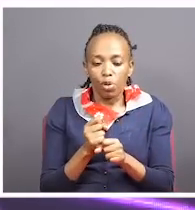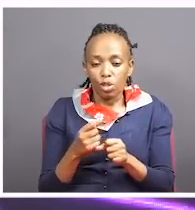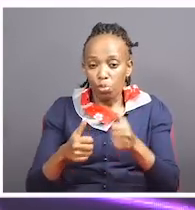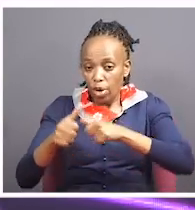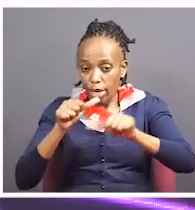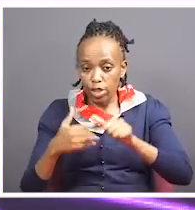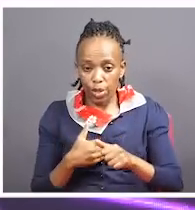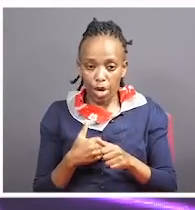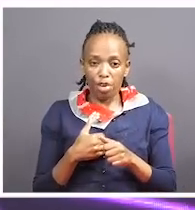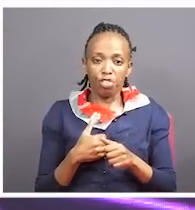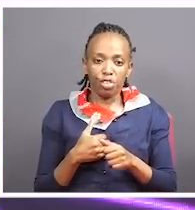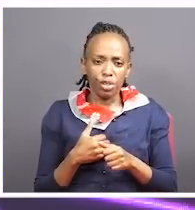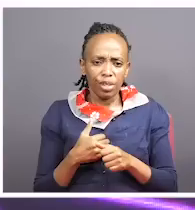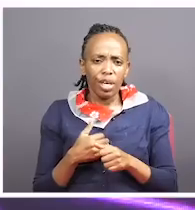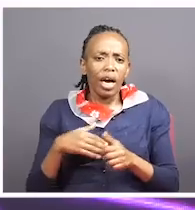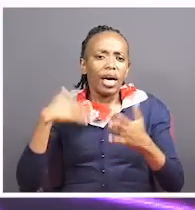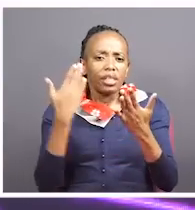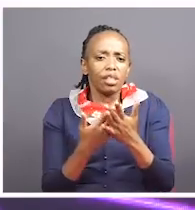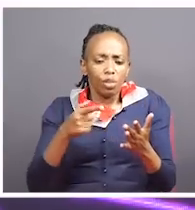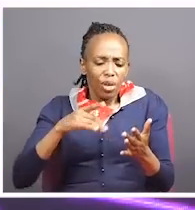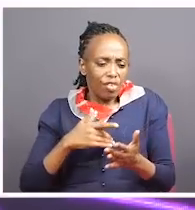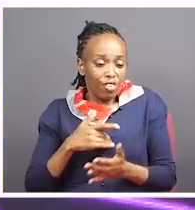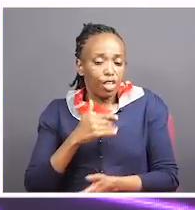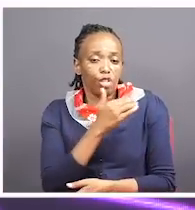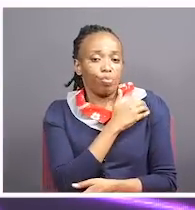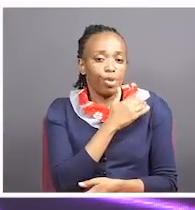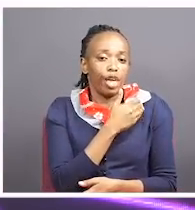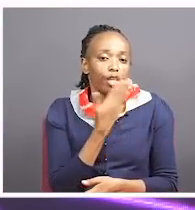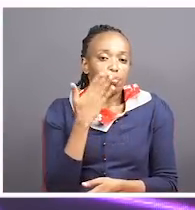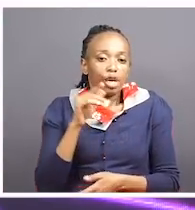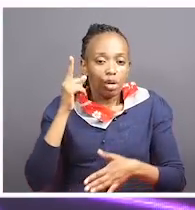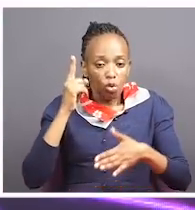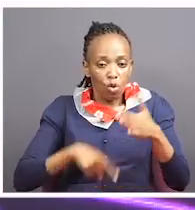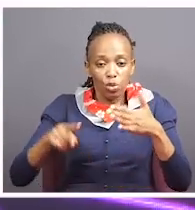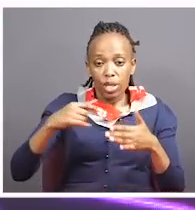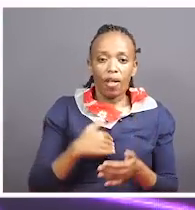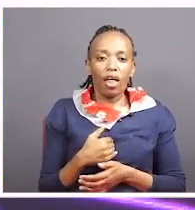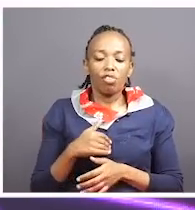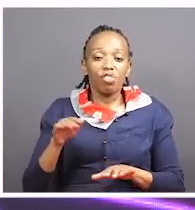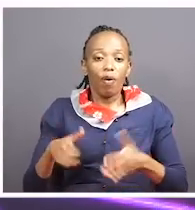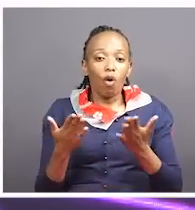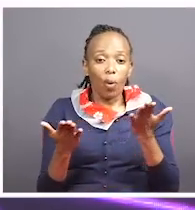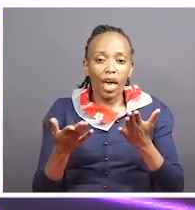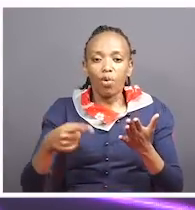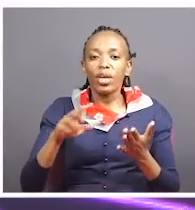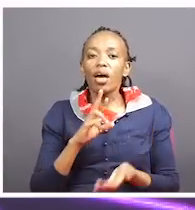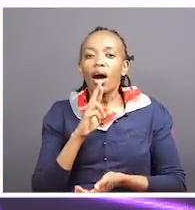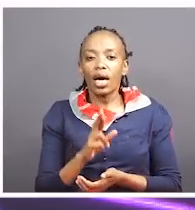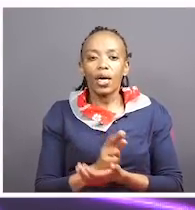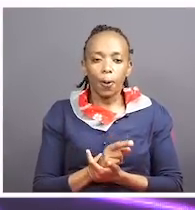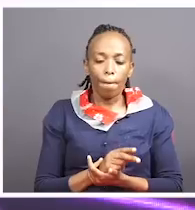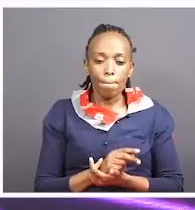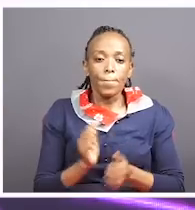any action unless we feel disturbed by what we have or where we